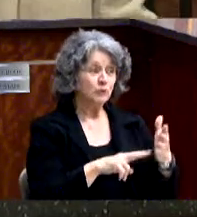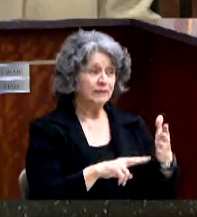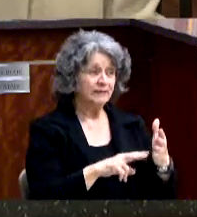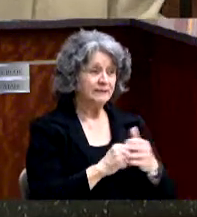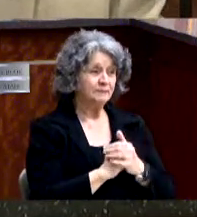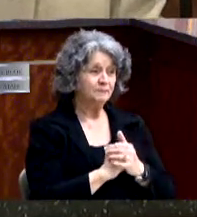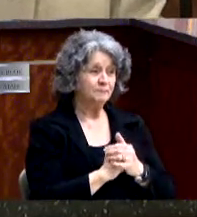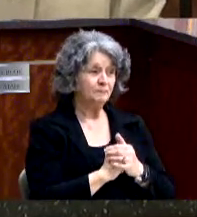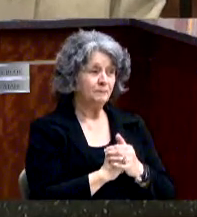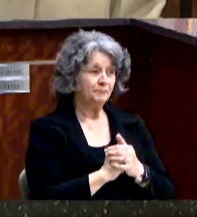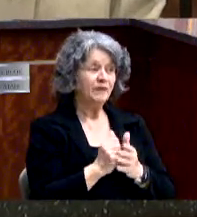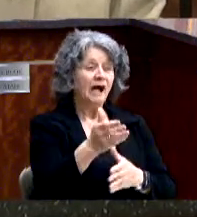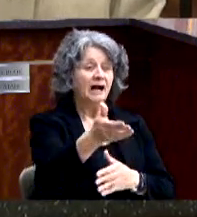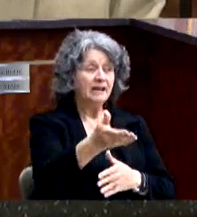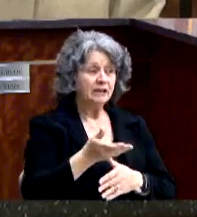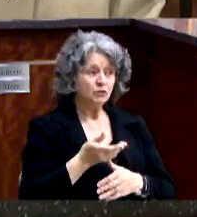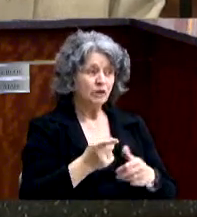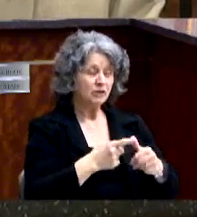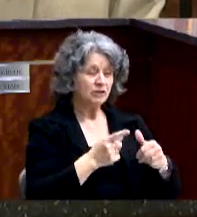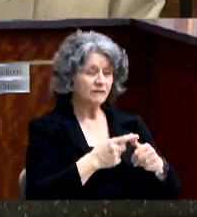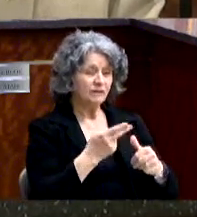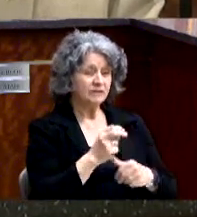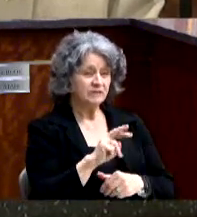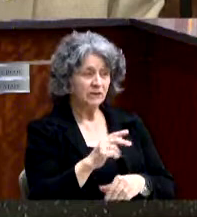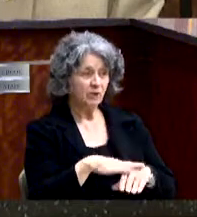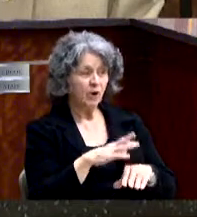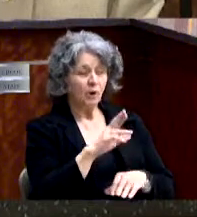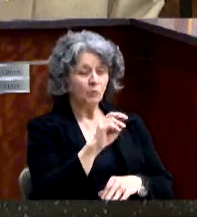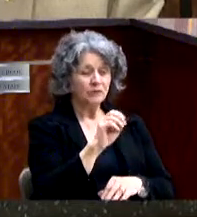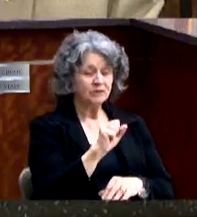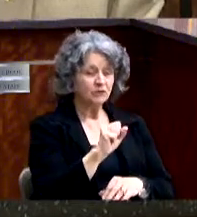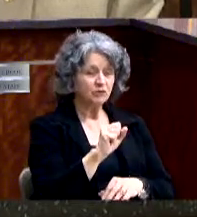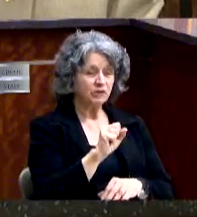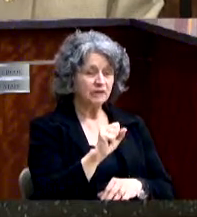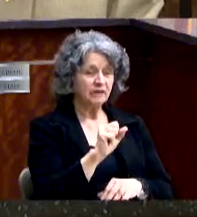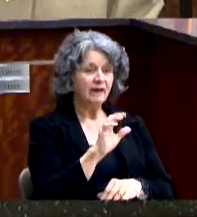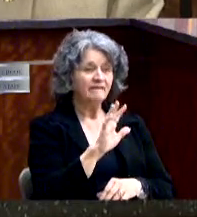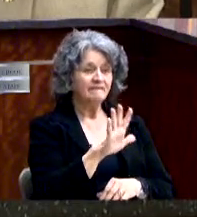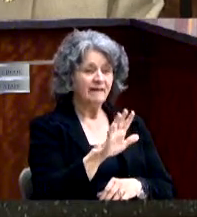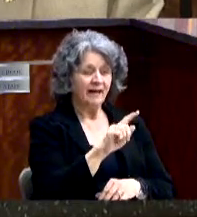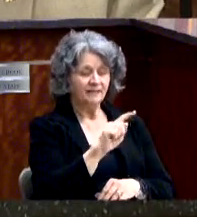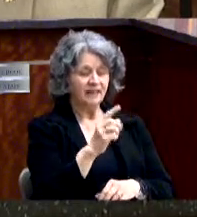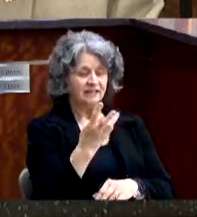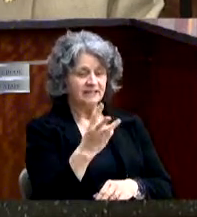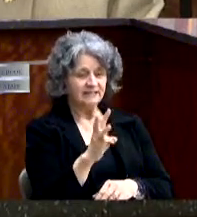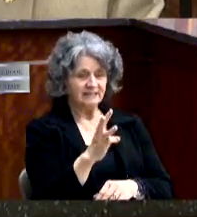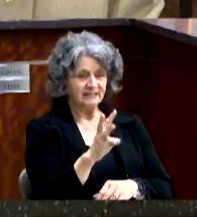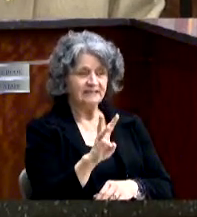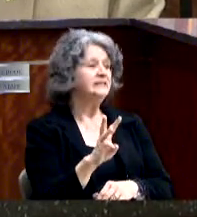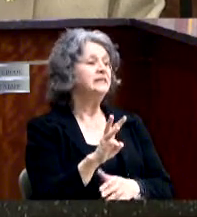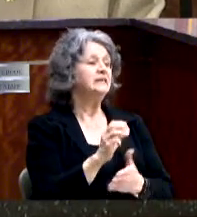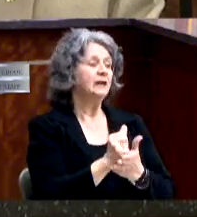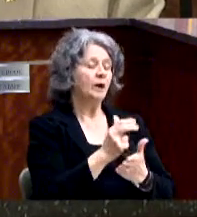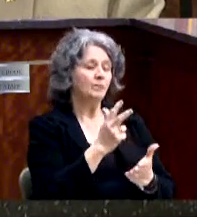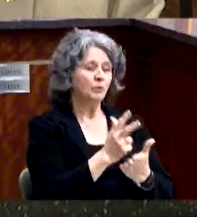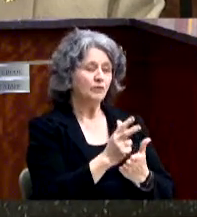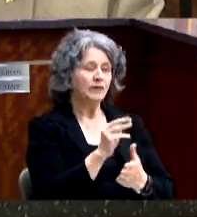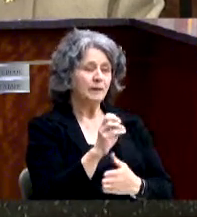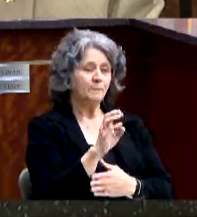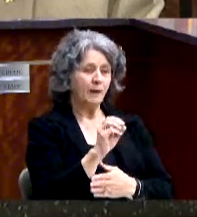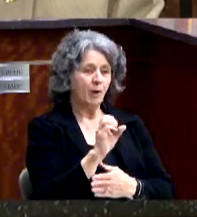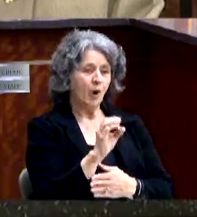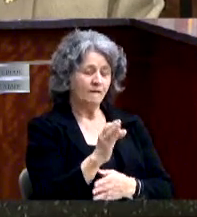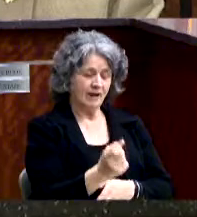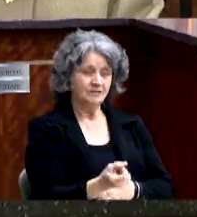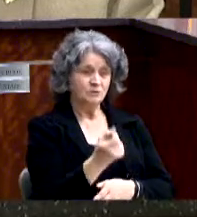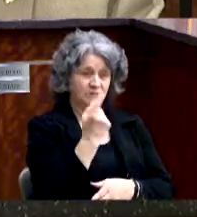following. Introduction, first public hearing on resolution number 5-16, a resolution approving a memorandum of understanding